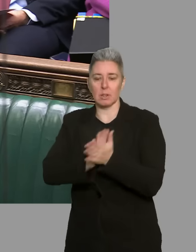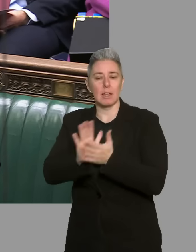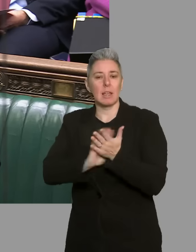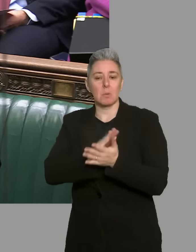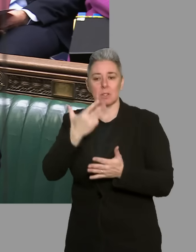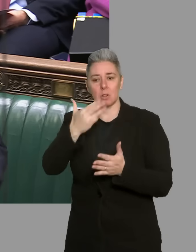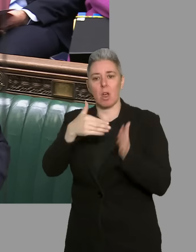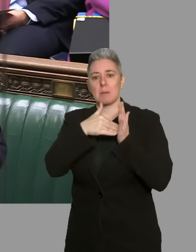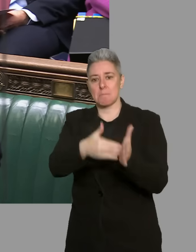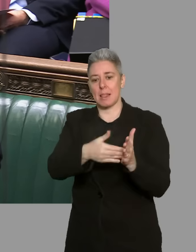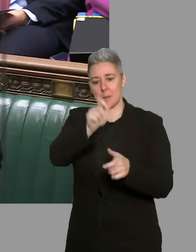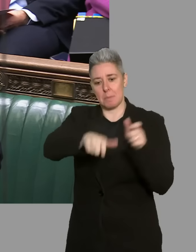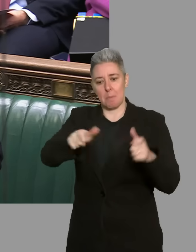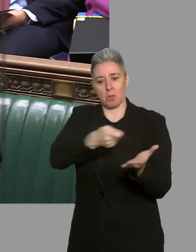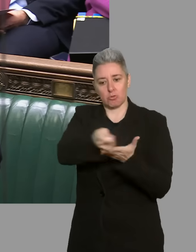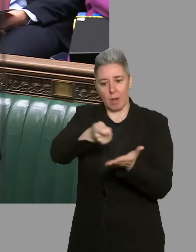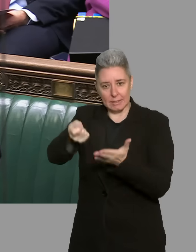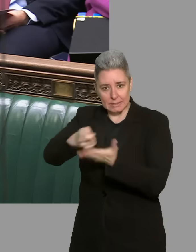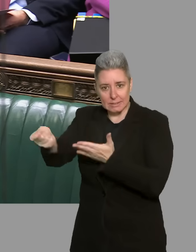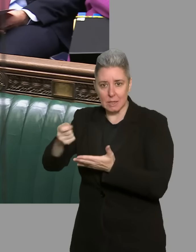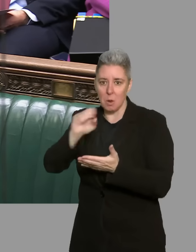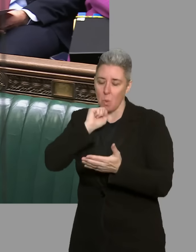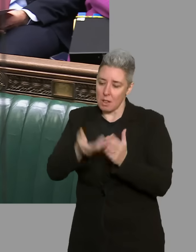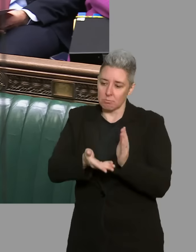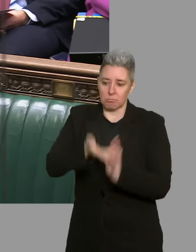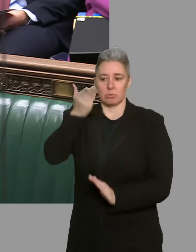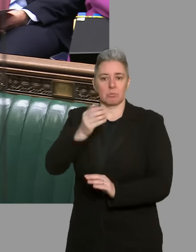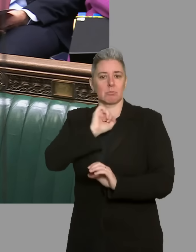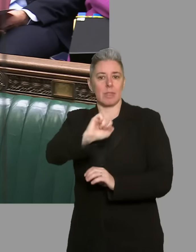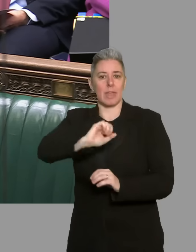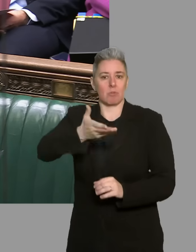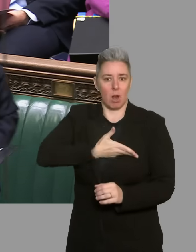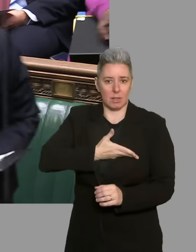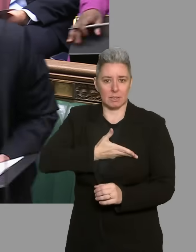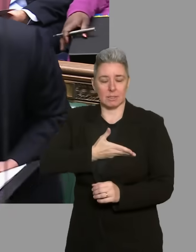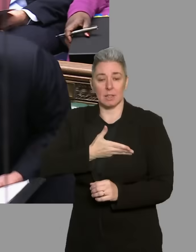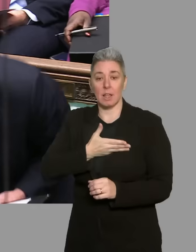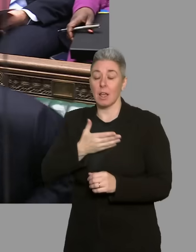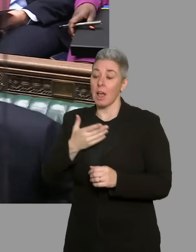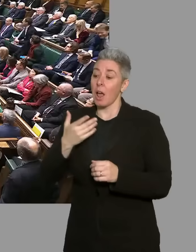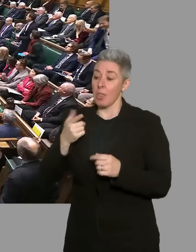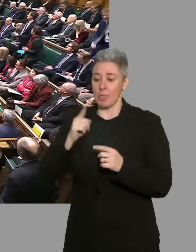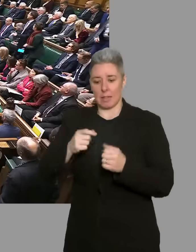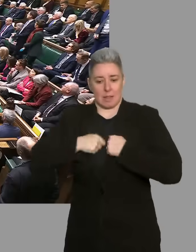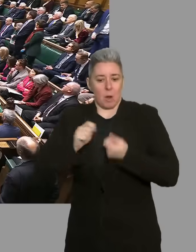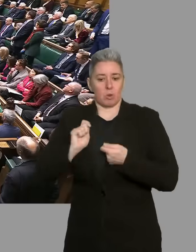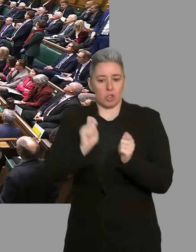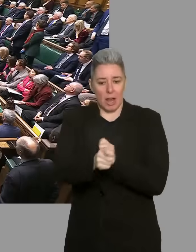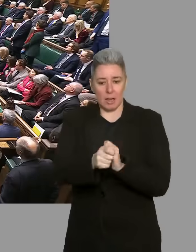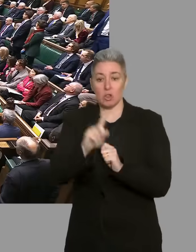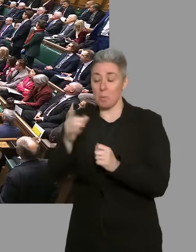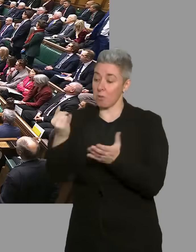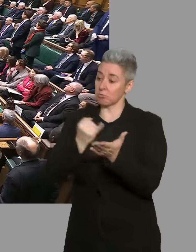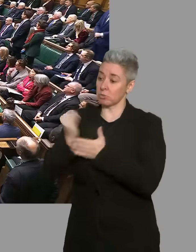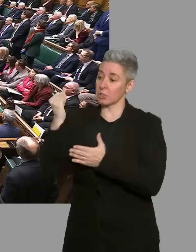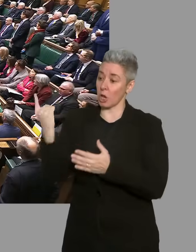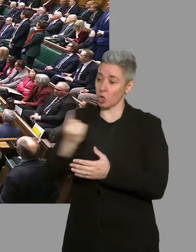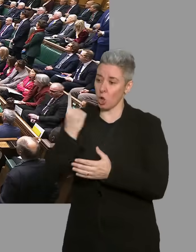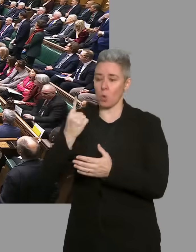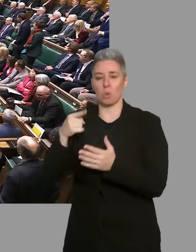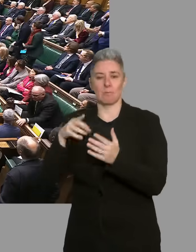the change we're delivering. And who voted against it? Tories and Reform. Leader of the Opposition,